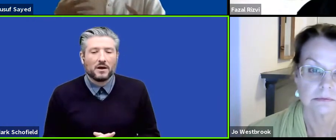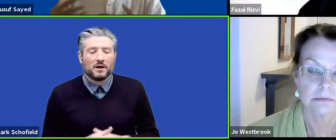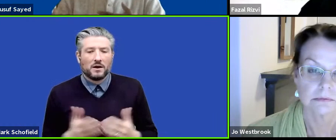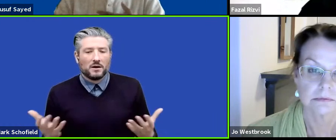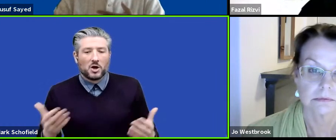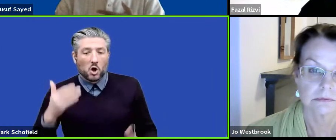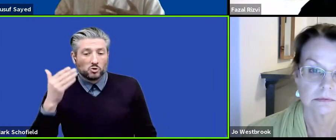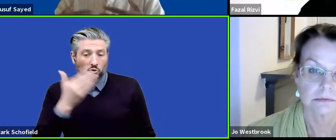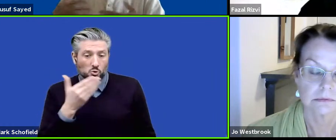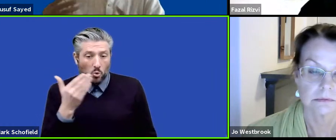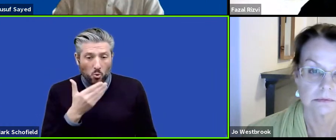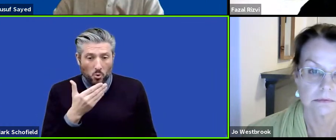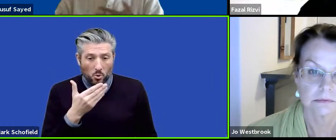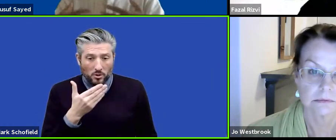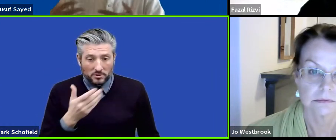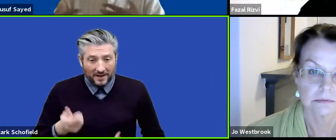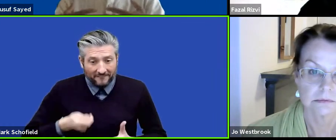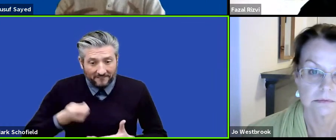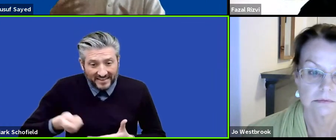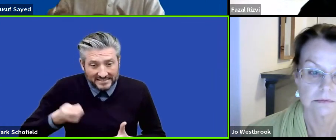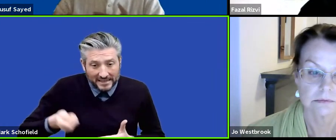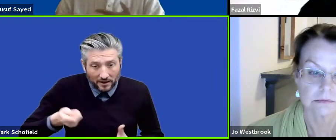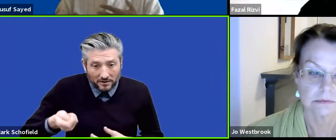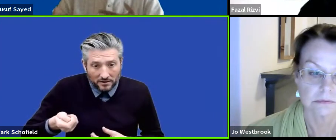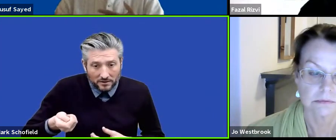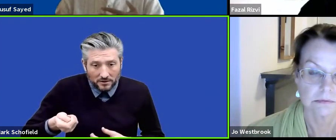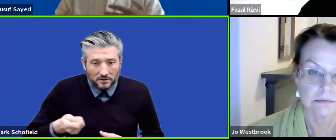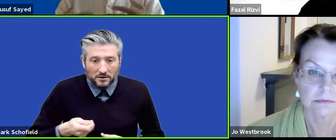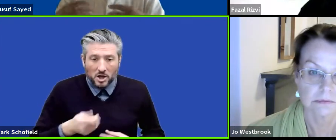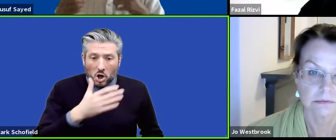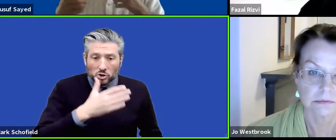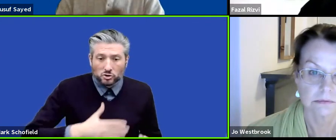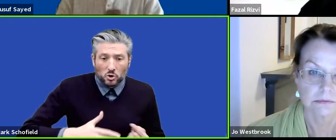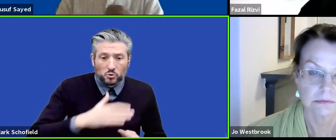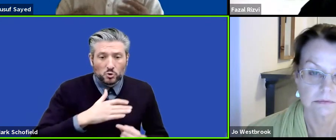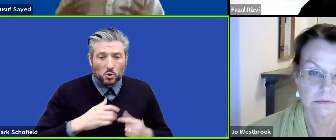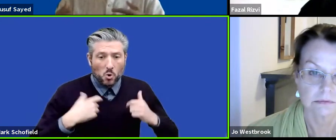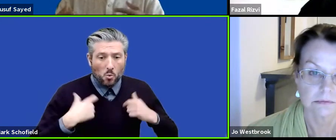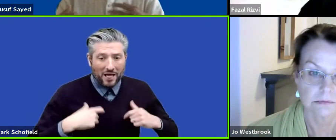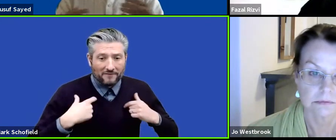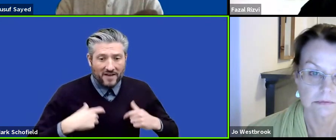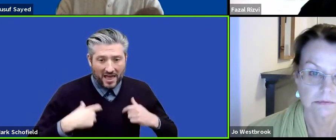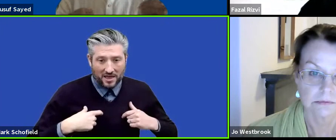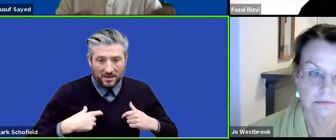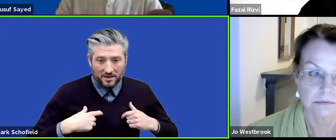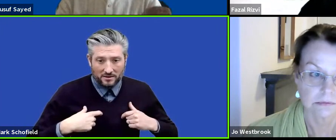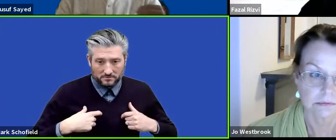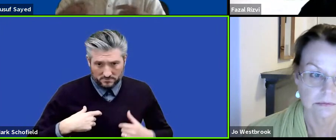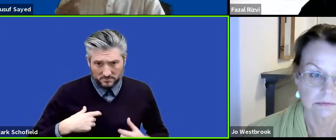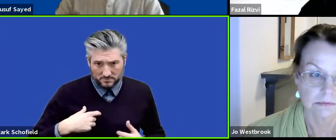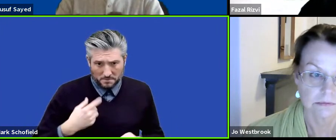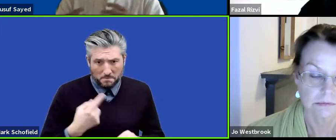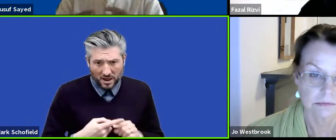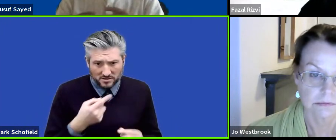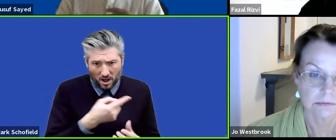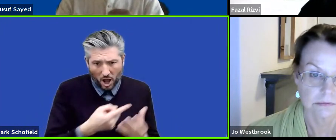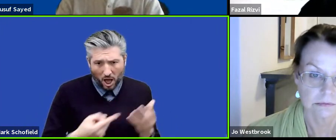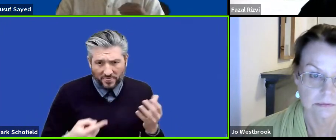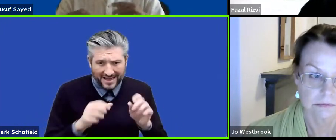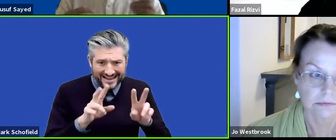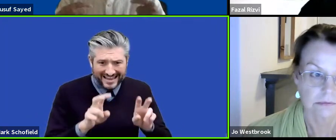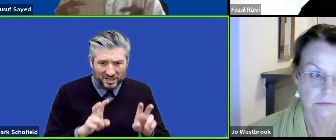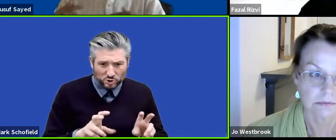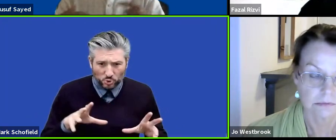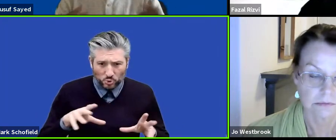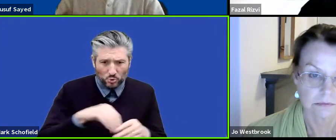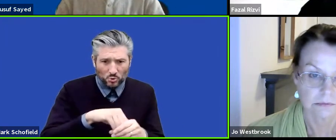feeding and social welfare if you don't deal across other issues. And even within education, as Eunice and Ricardo, I think, are